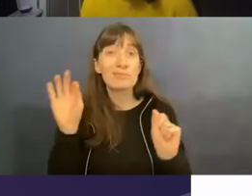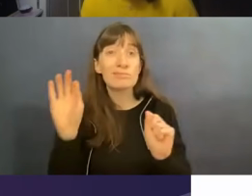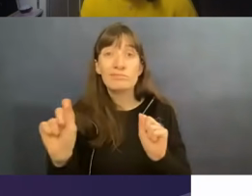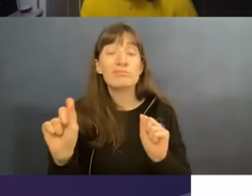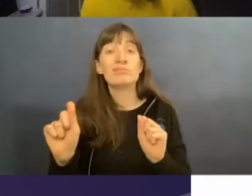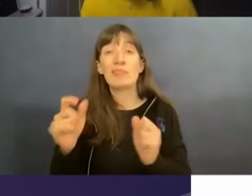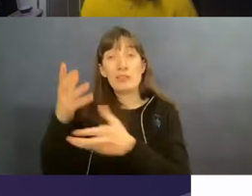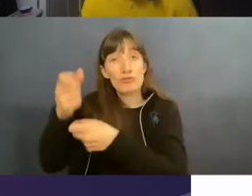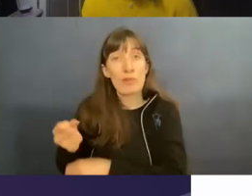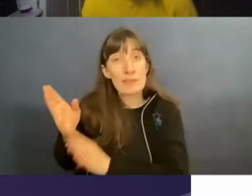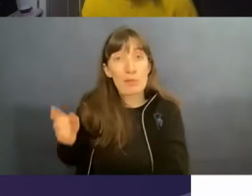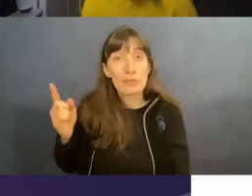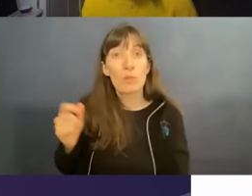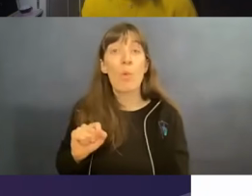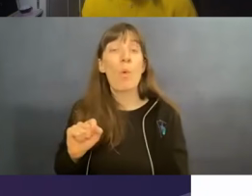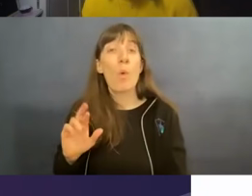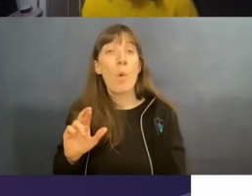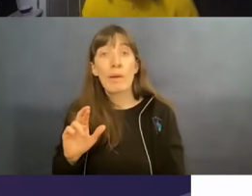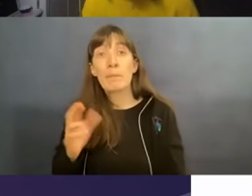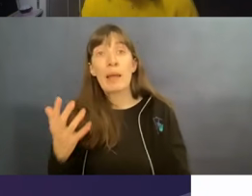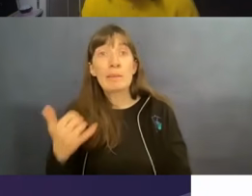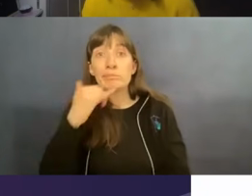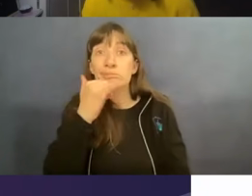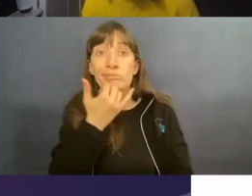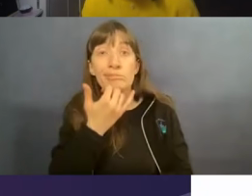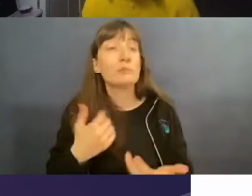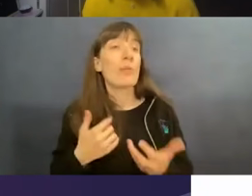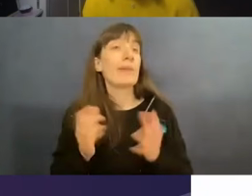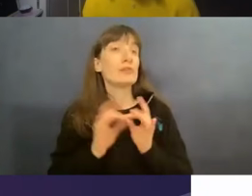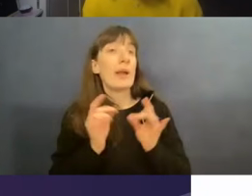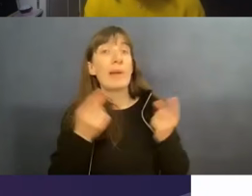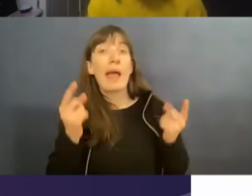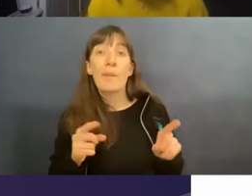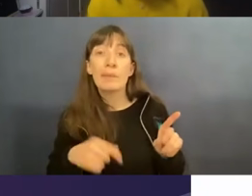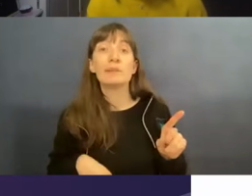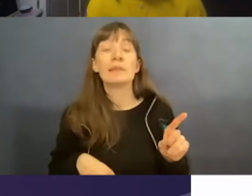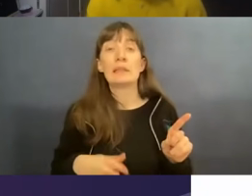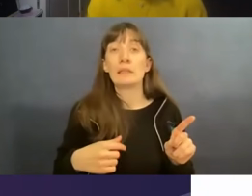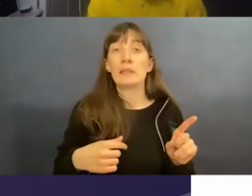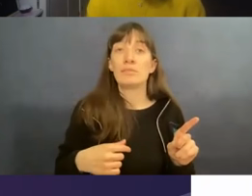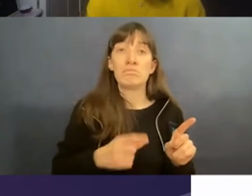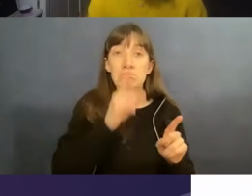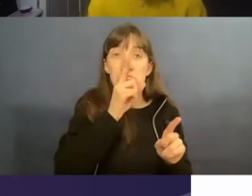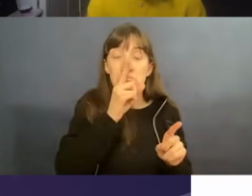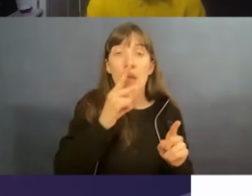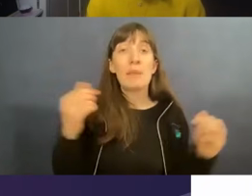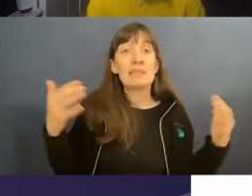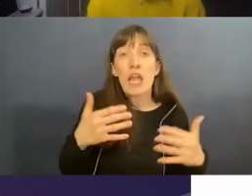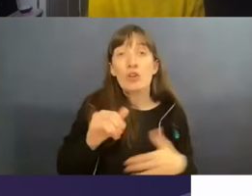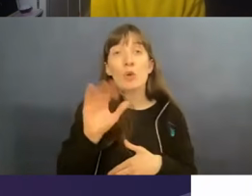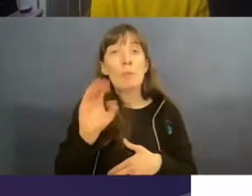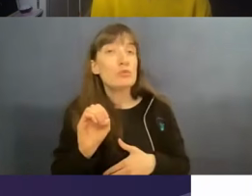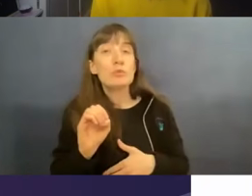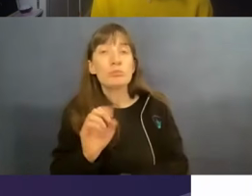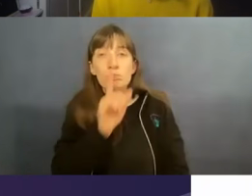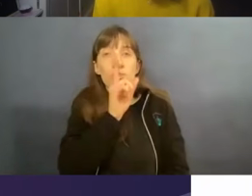also be an accident. So maybe they'll describe something that happened and they're not saying, I'm scared, or, this is abuse or anything. They might